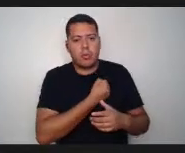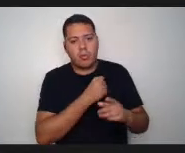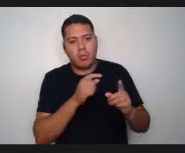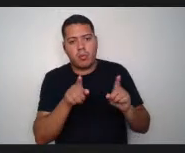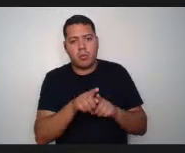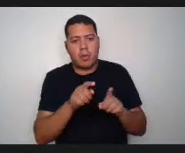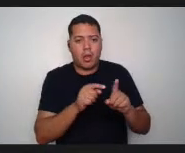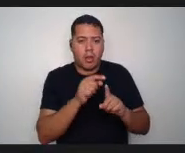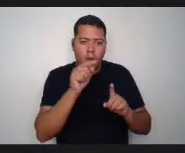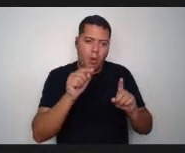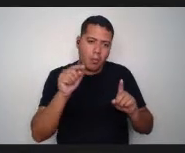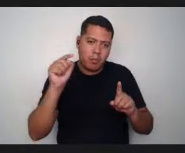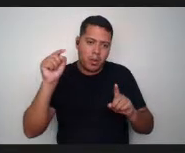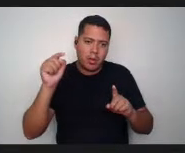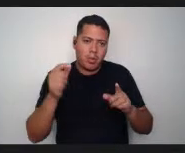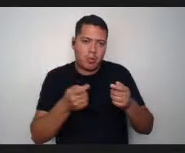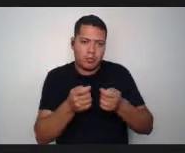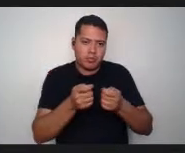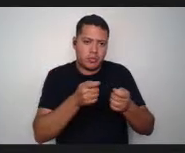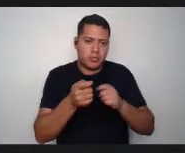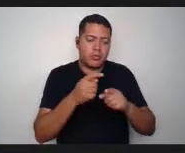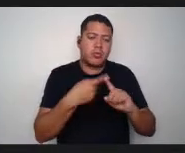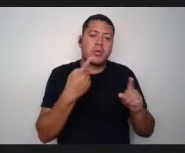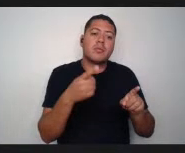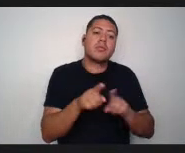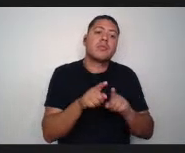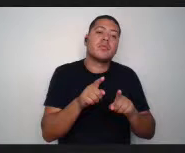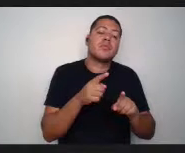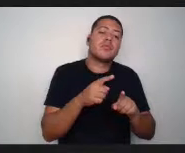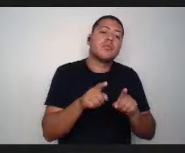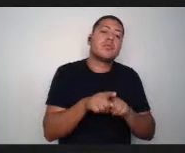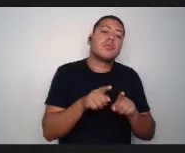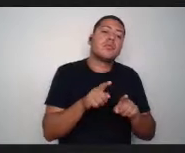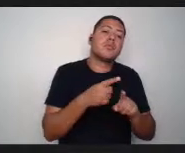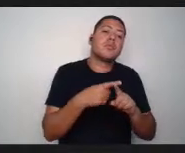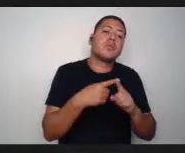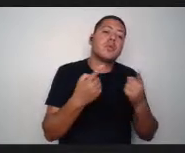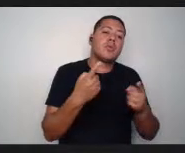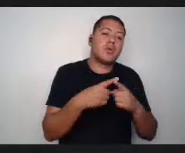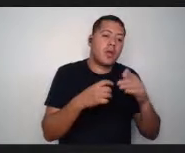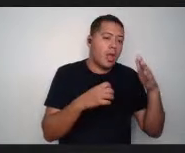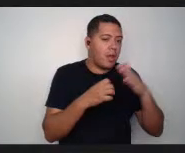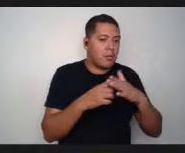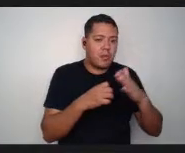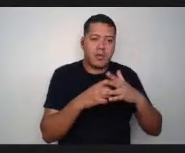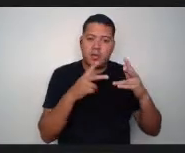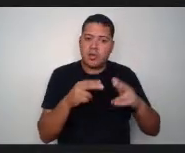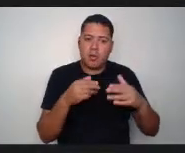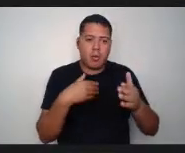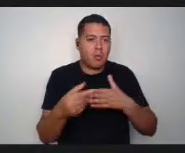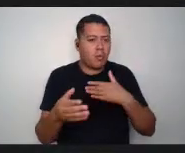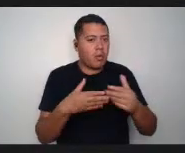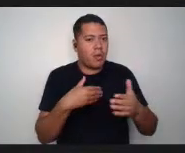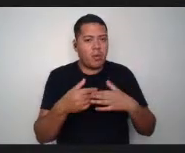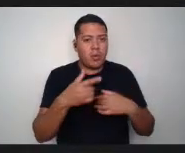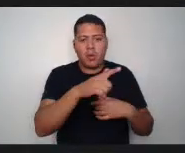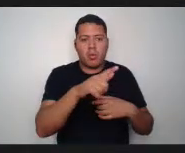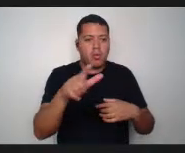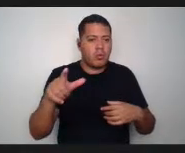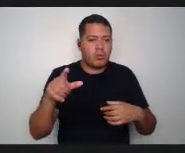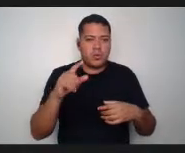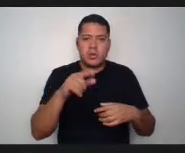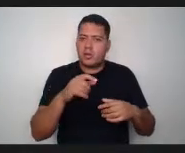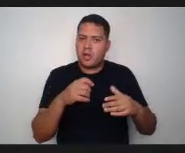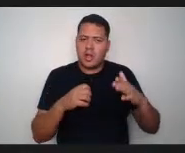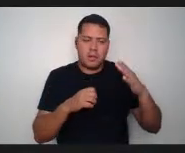the gamification of management by algorithms with an increase of control, because they're companies like any other ones.